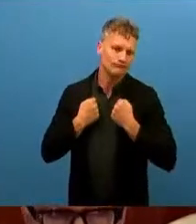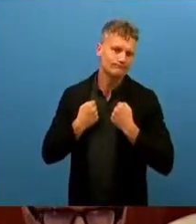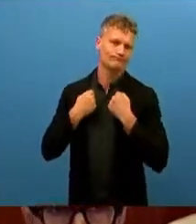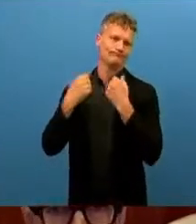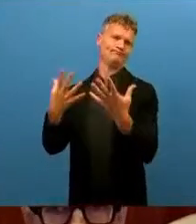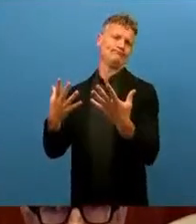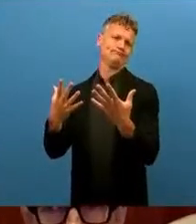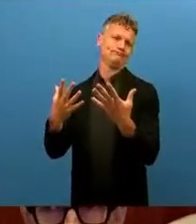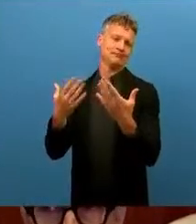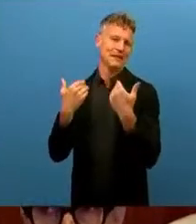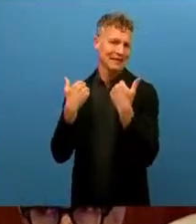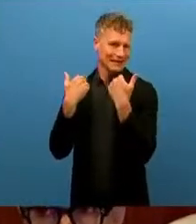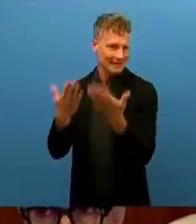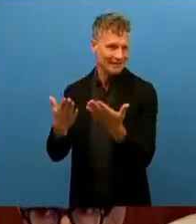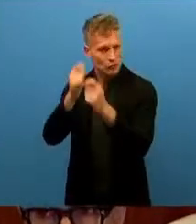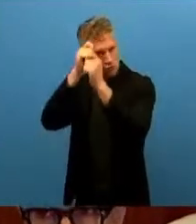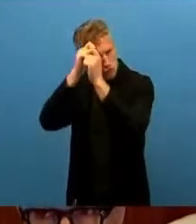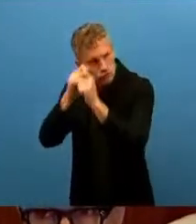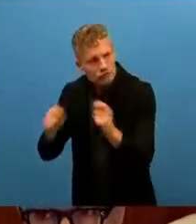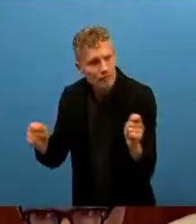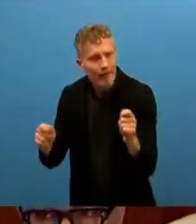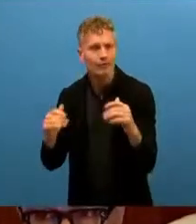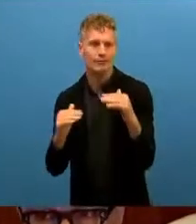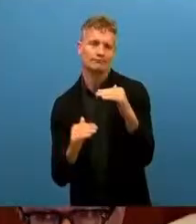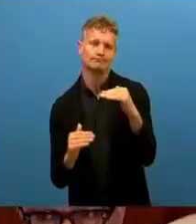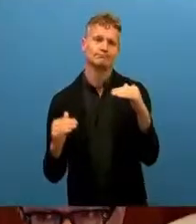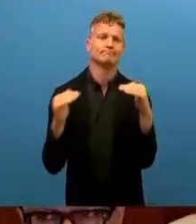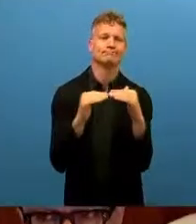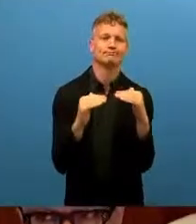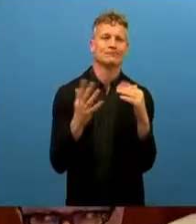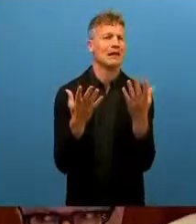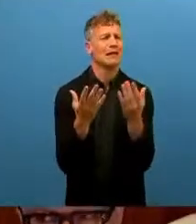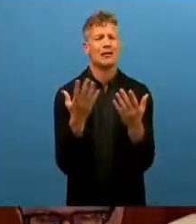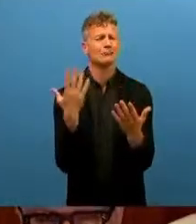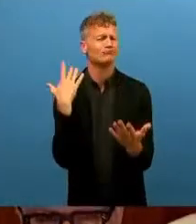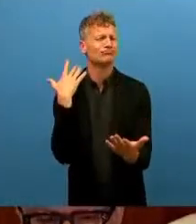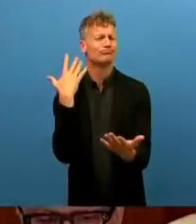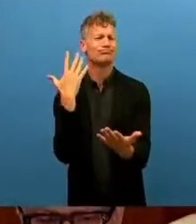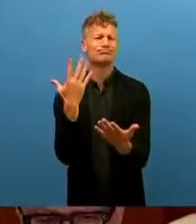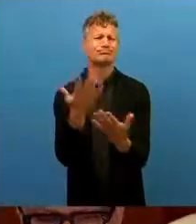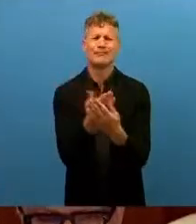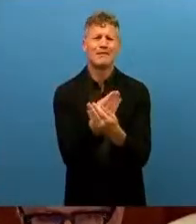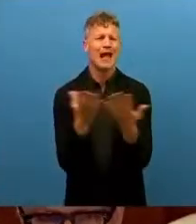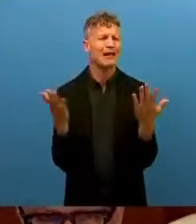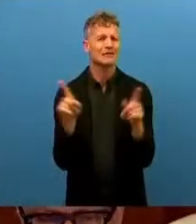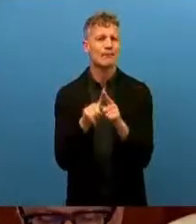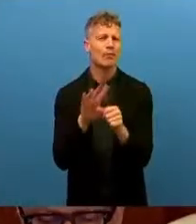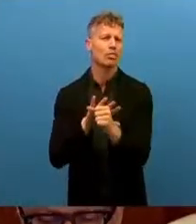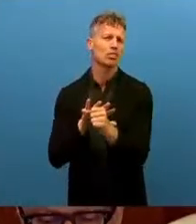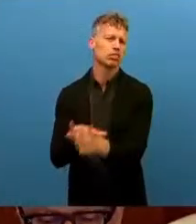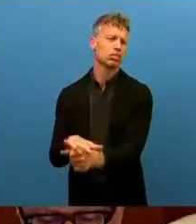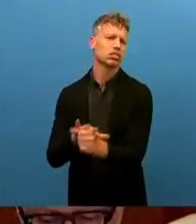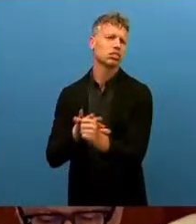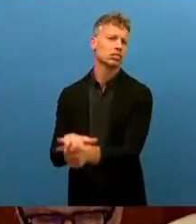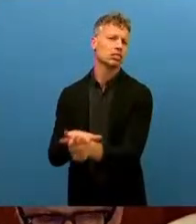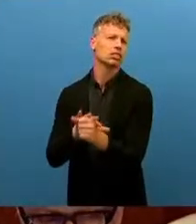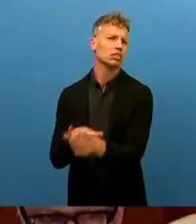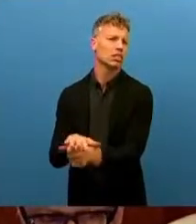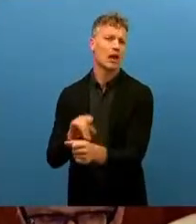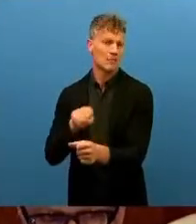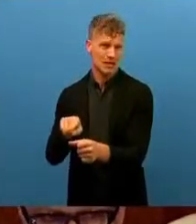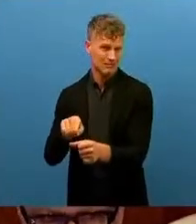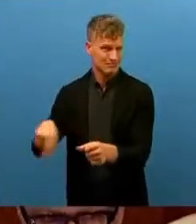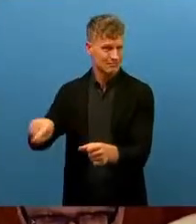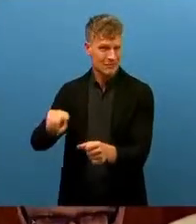be fully heard in decisions that affect their lives, lands, and rights. This is not merely a procedural issue, it